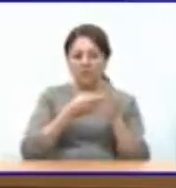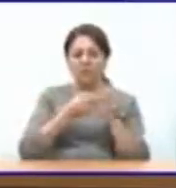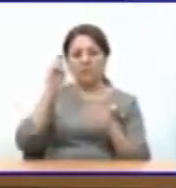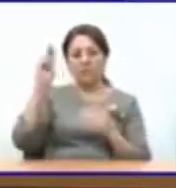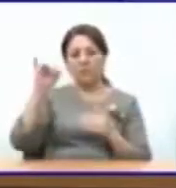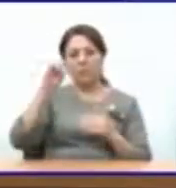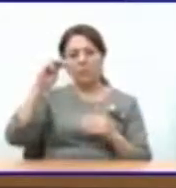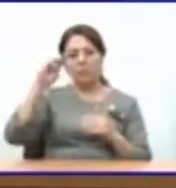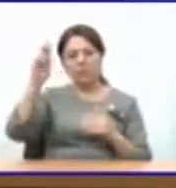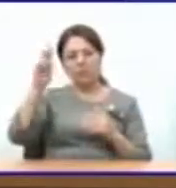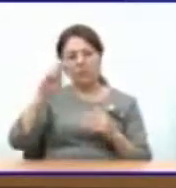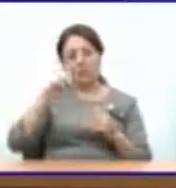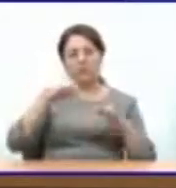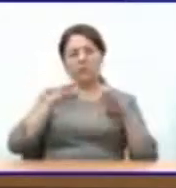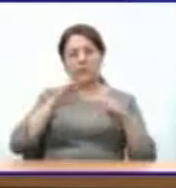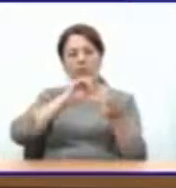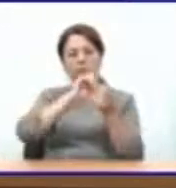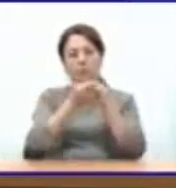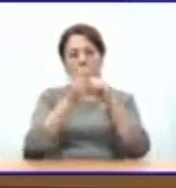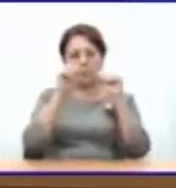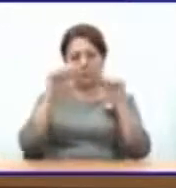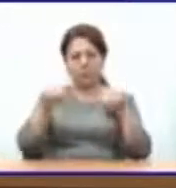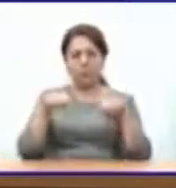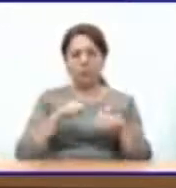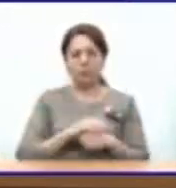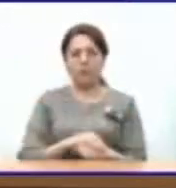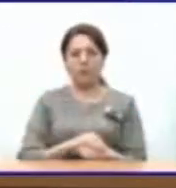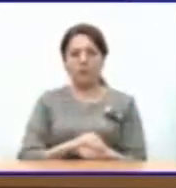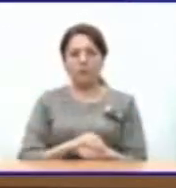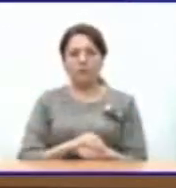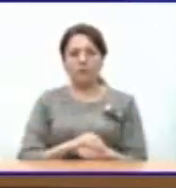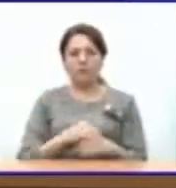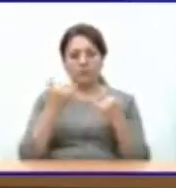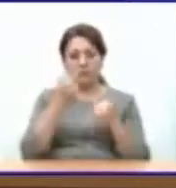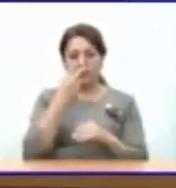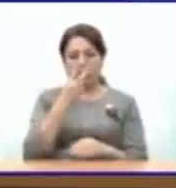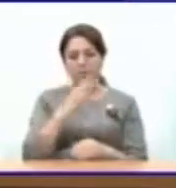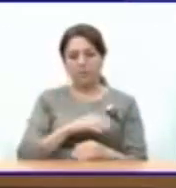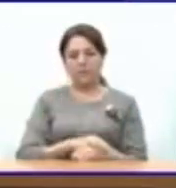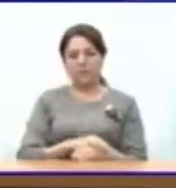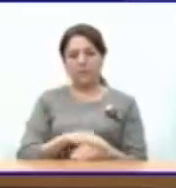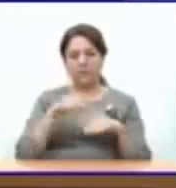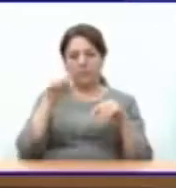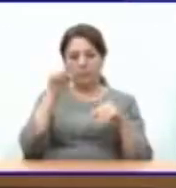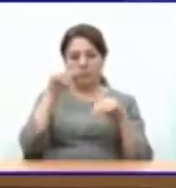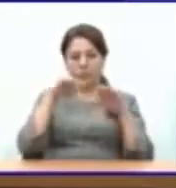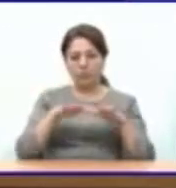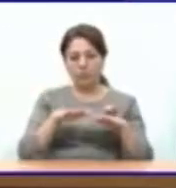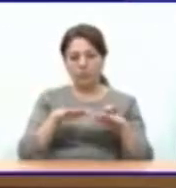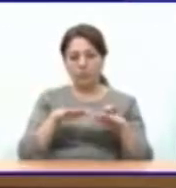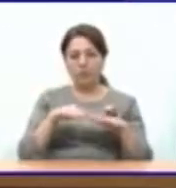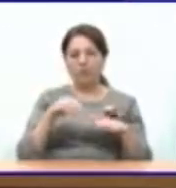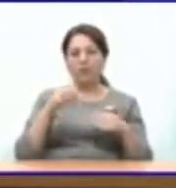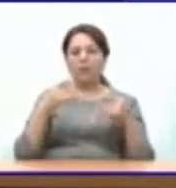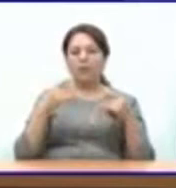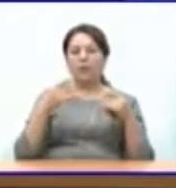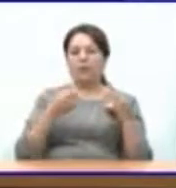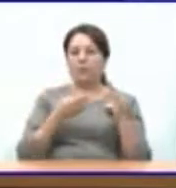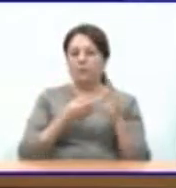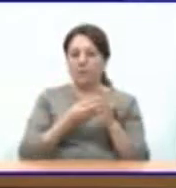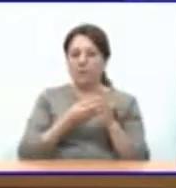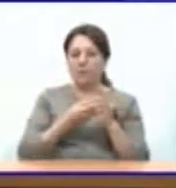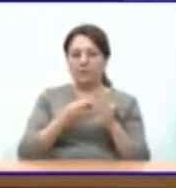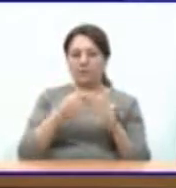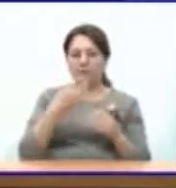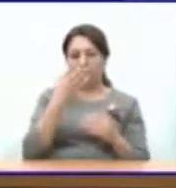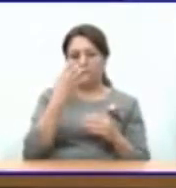qutblari joyini o'zgartirishi mumkin. Endi qarang, mana bu joyda mana magnit